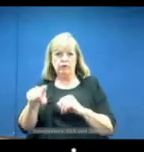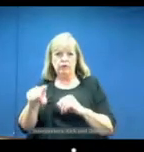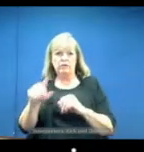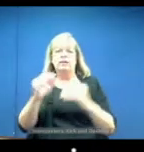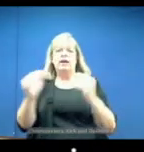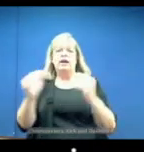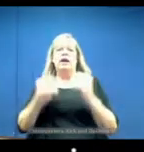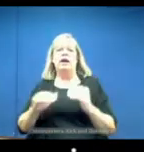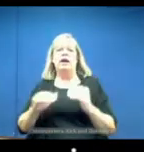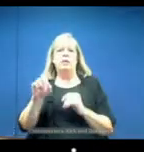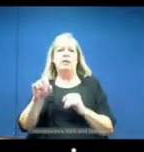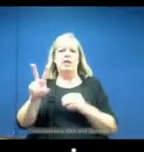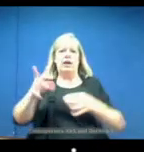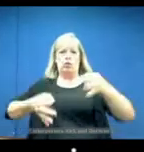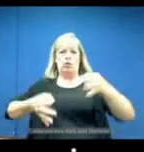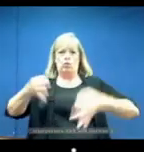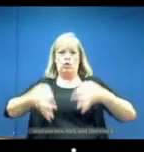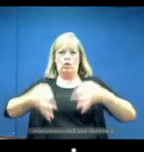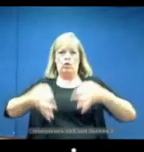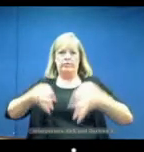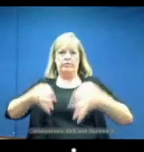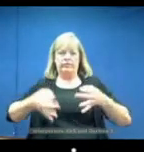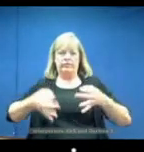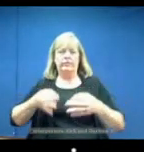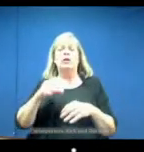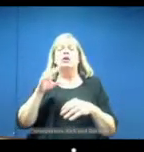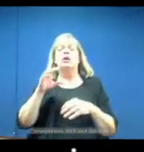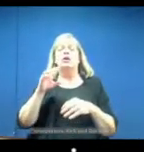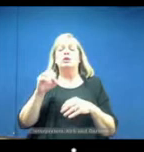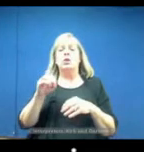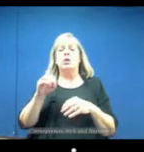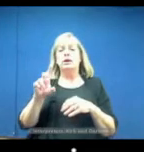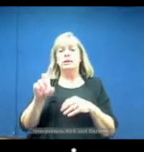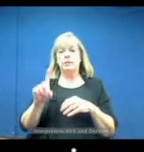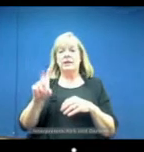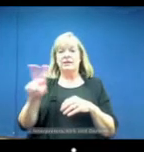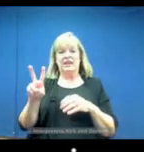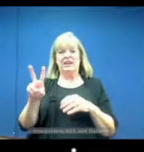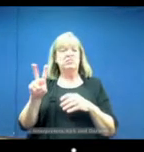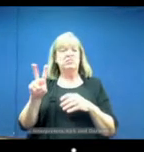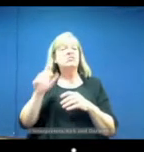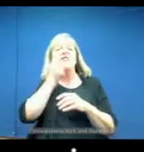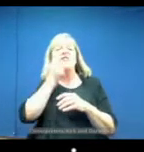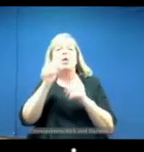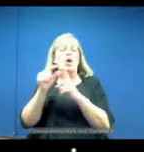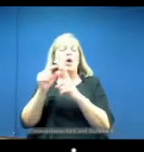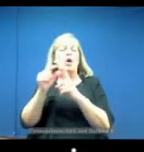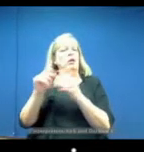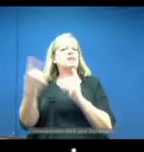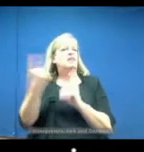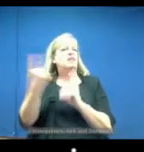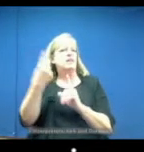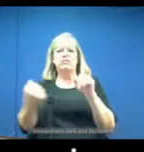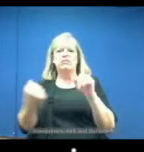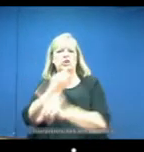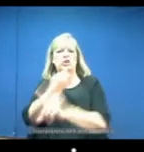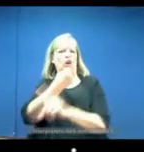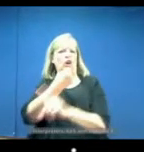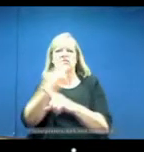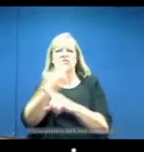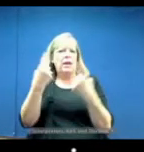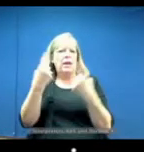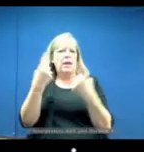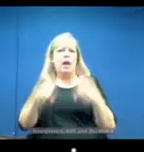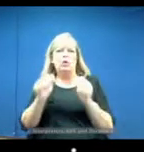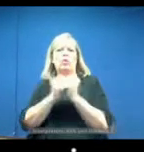So domestic violence, in layman's terms, is assaultive behavior involving adults in an